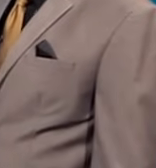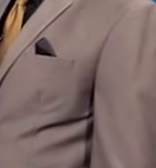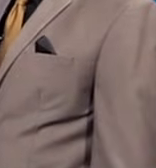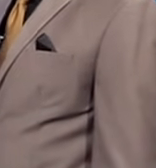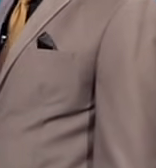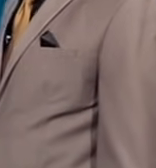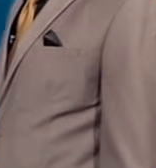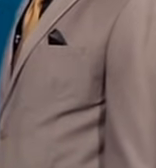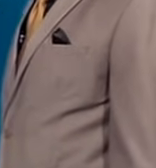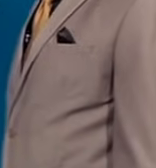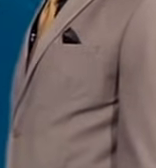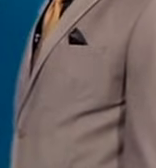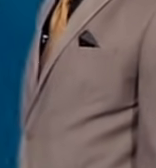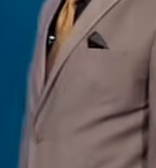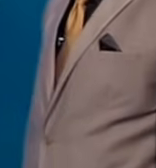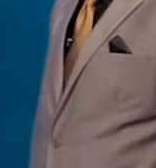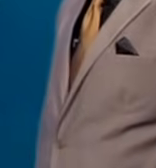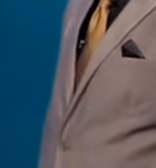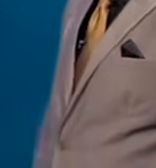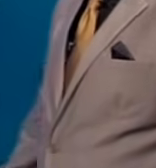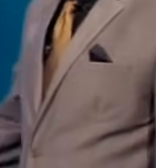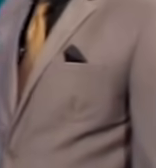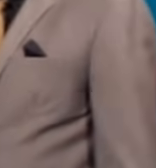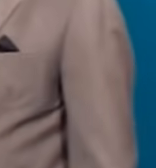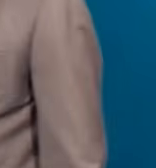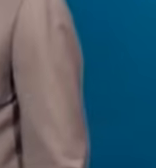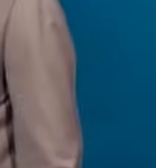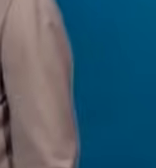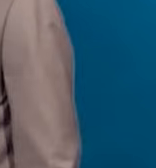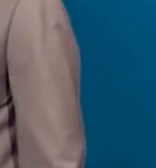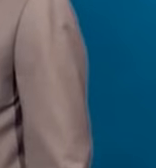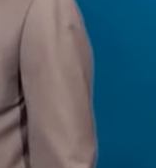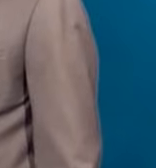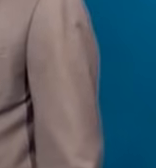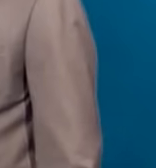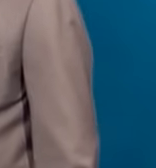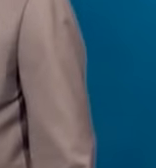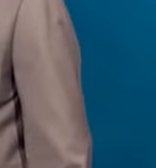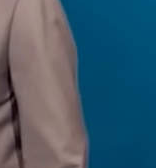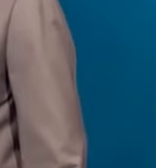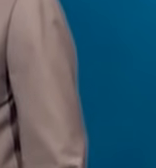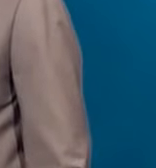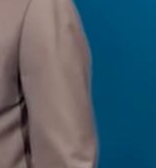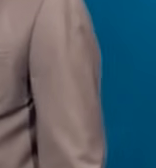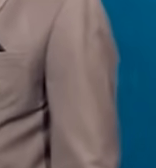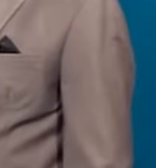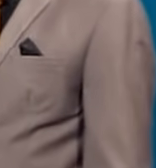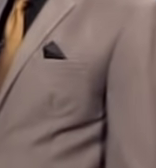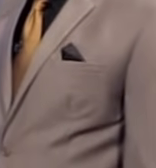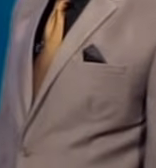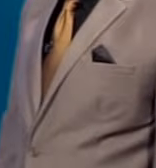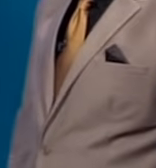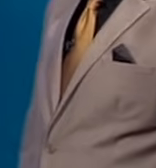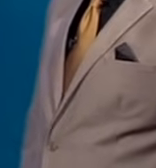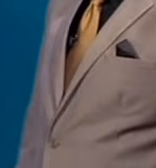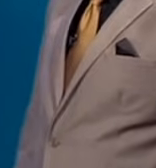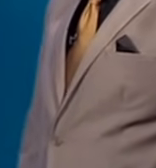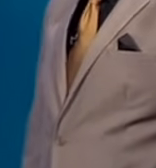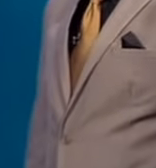dimitara tše 5 la ka moswane re sa bona gabotse pula tše maatla di tla ba gona ka dikarolong tše di farafarile ke diphefo tše maatla ka dikarolong tša ka